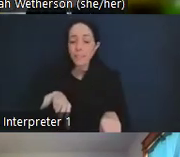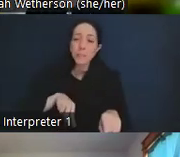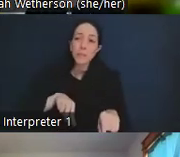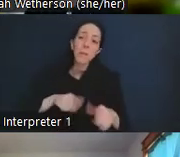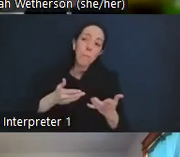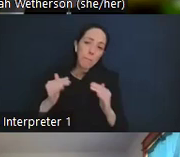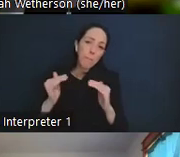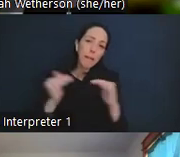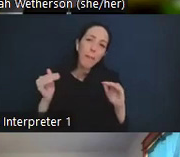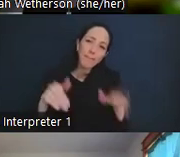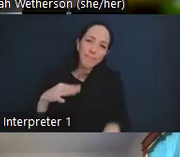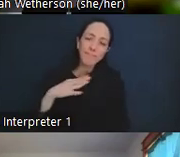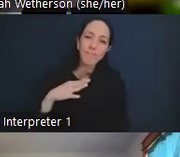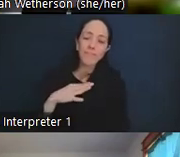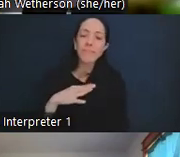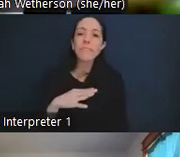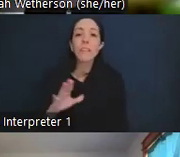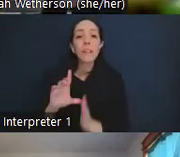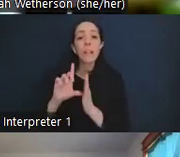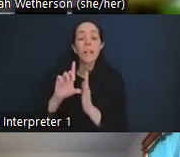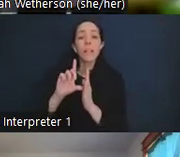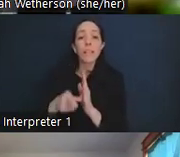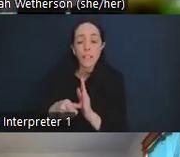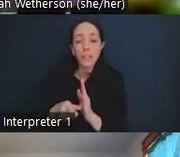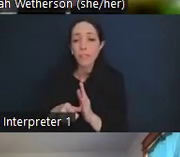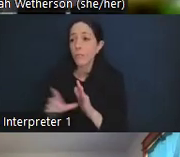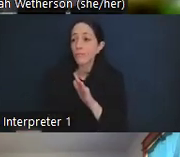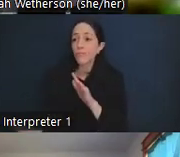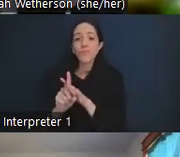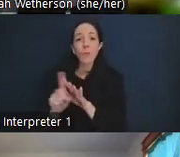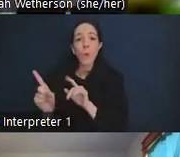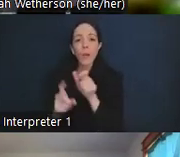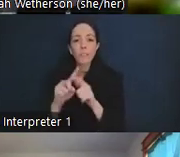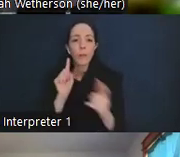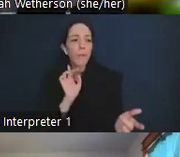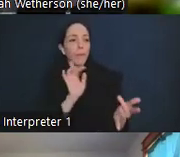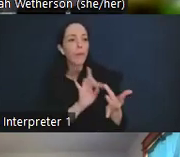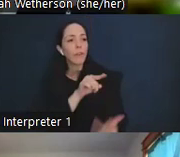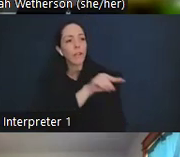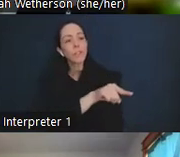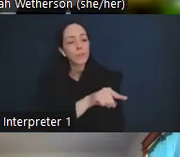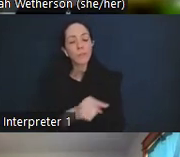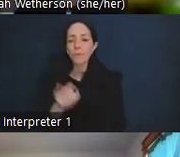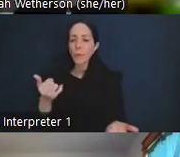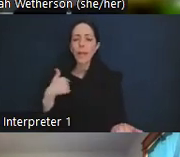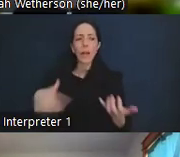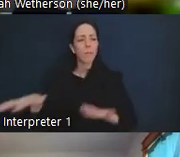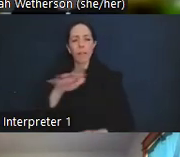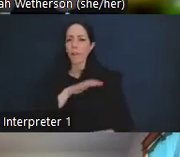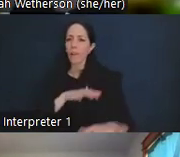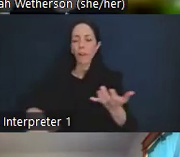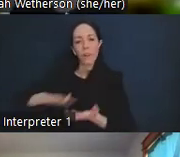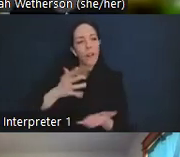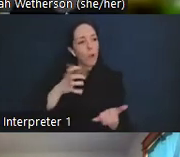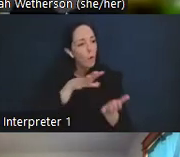more, being naive to the full capacity of the integrated one system. I feel like I'd like to learn more. So I might